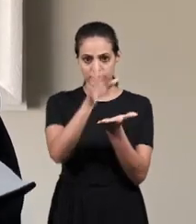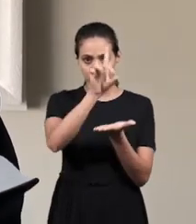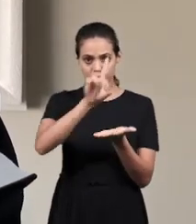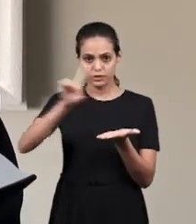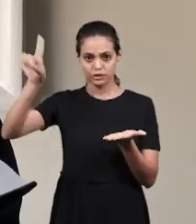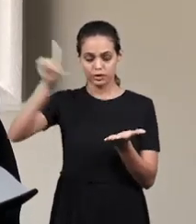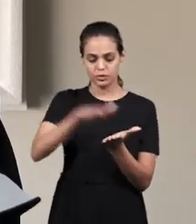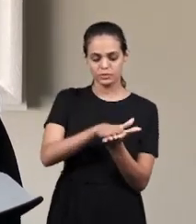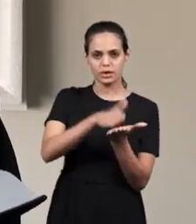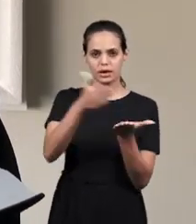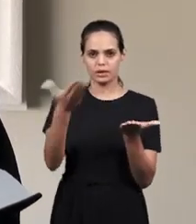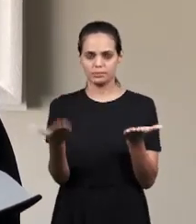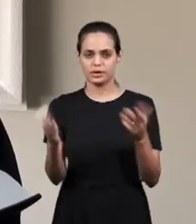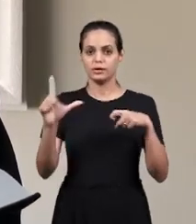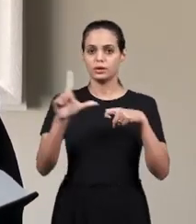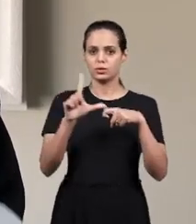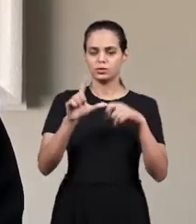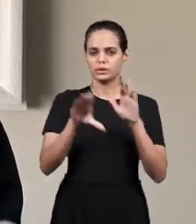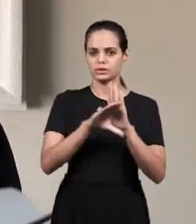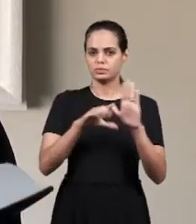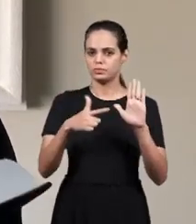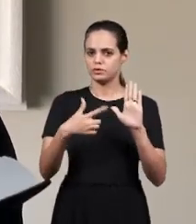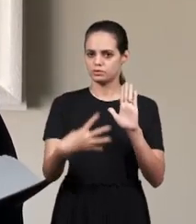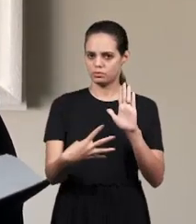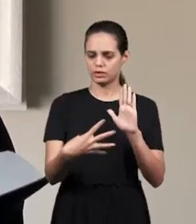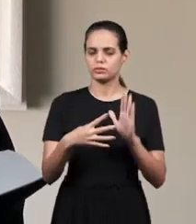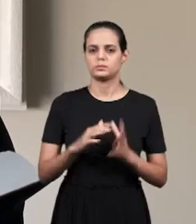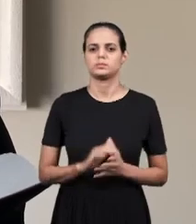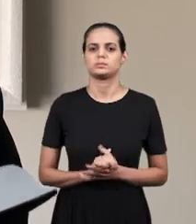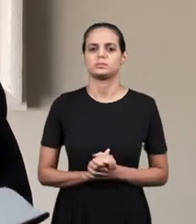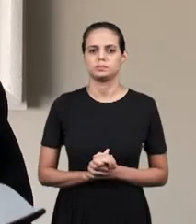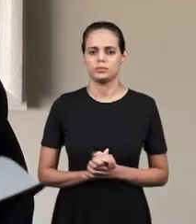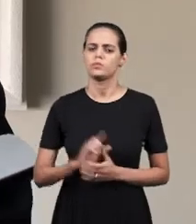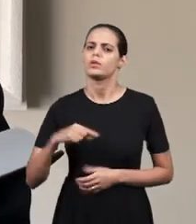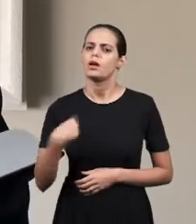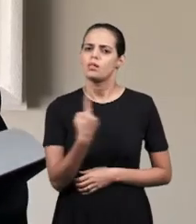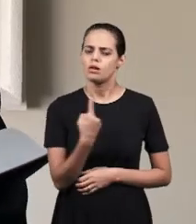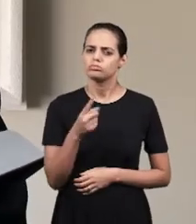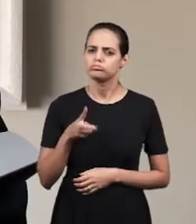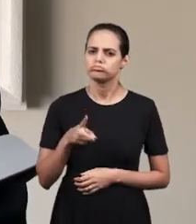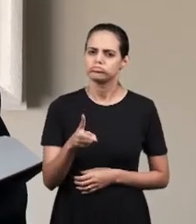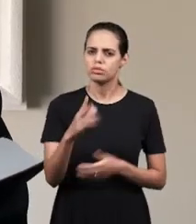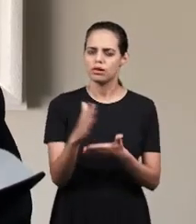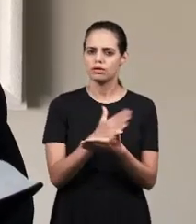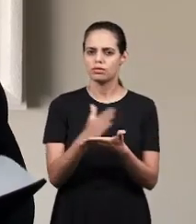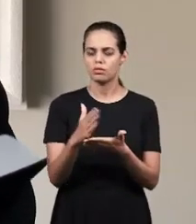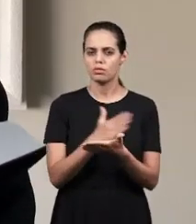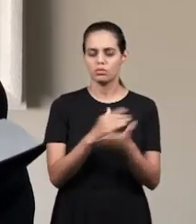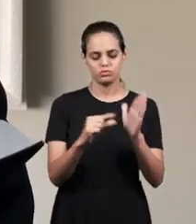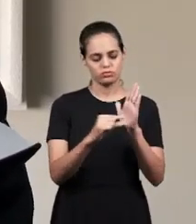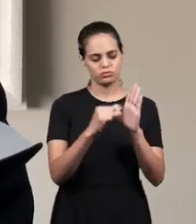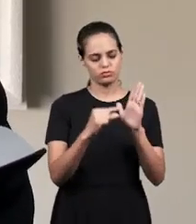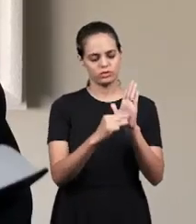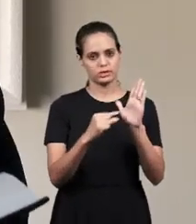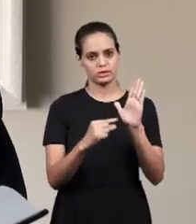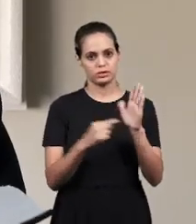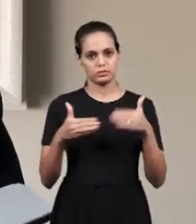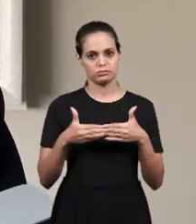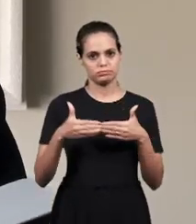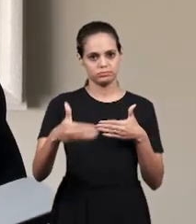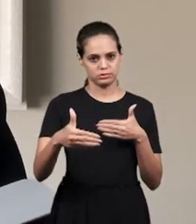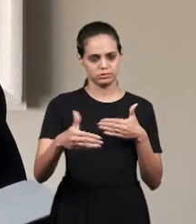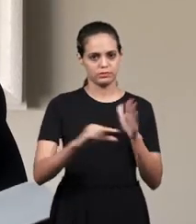Luke chapter 24, and we will be reading some verses from verse 13 onward.